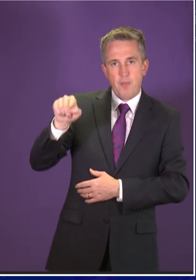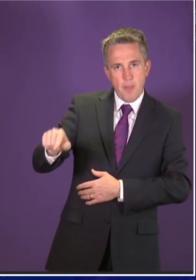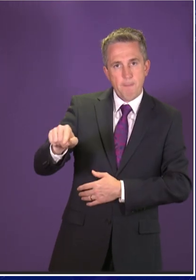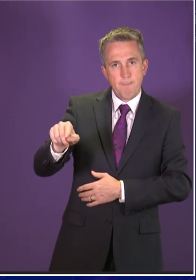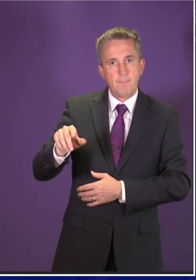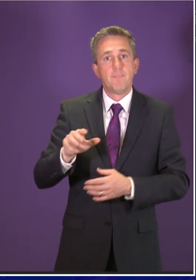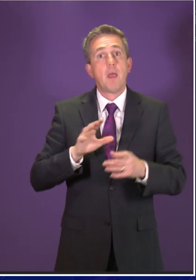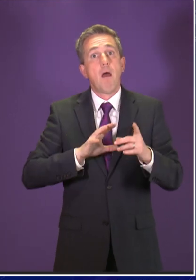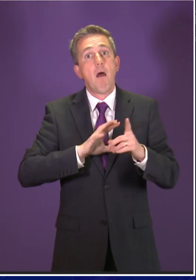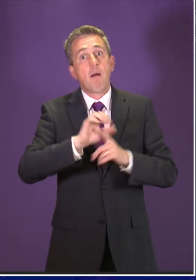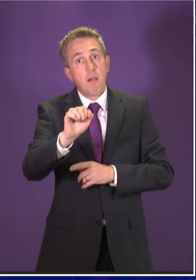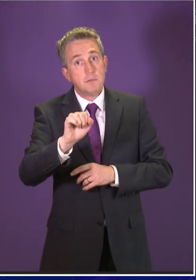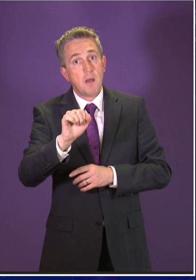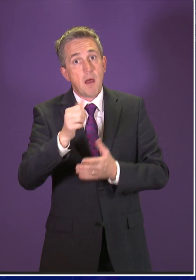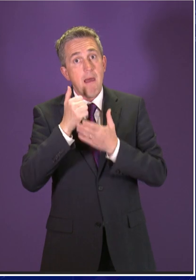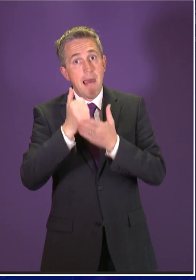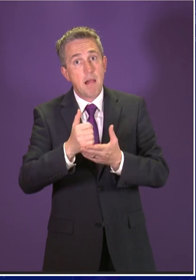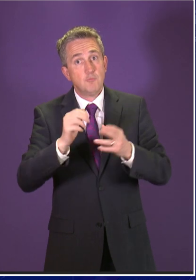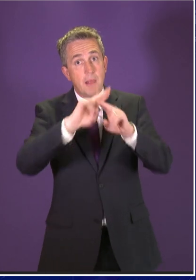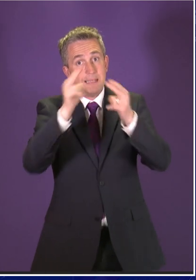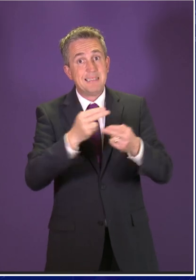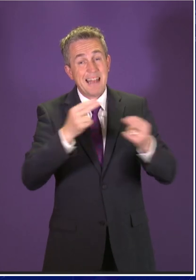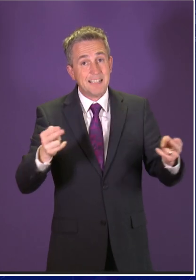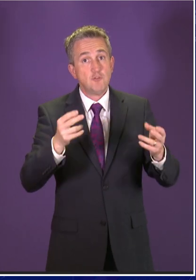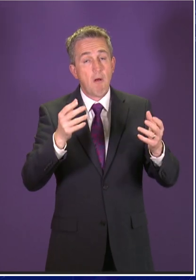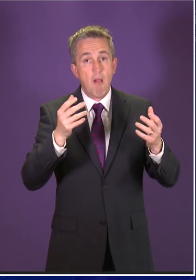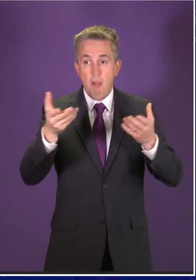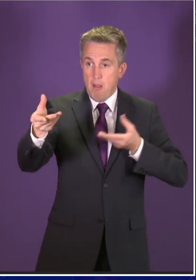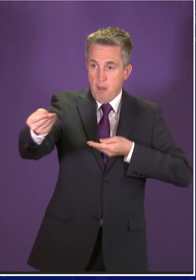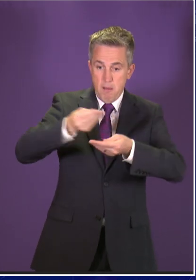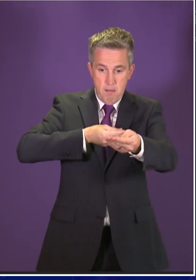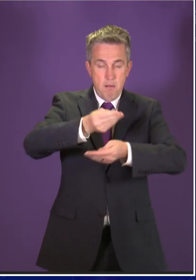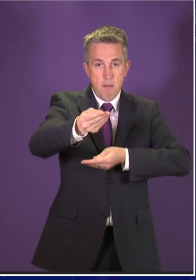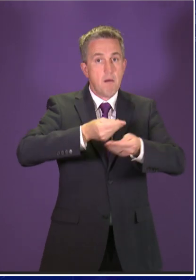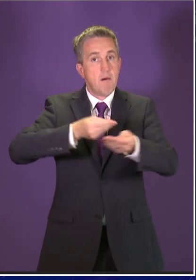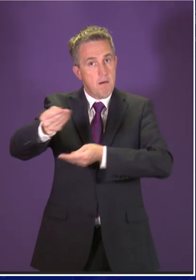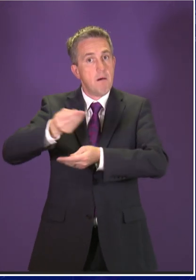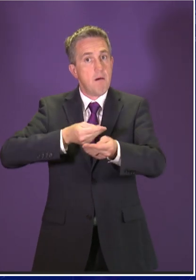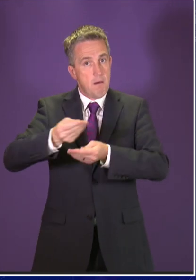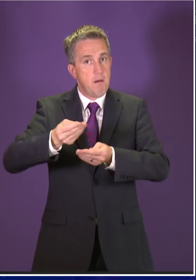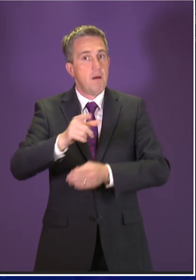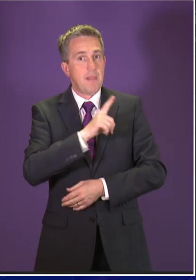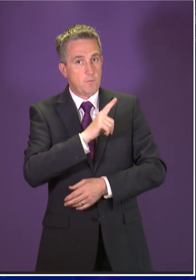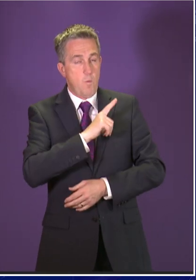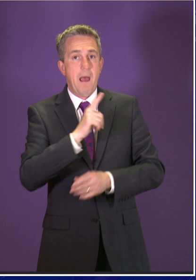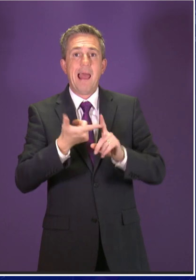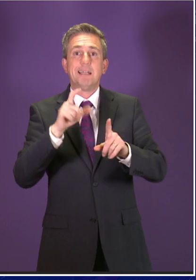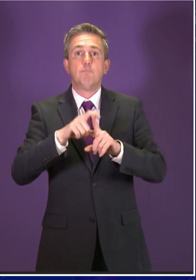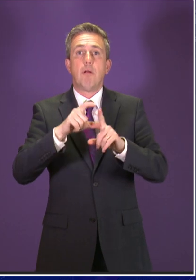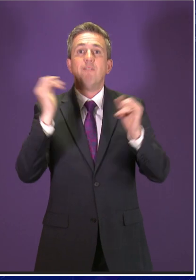culture can promote international understanding motivated the creation of the Edinburgh Festival